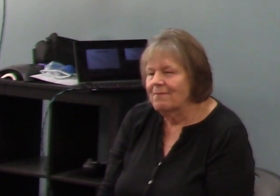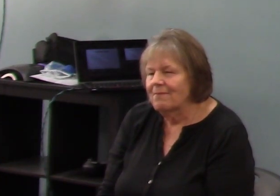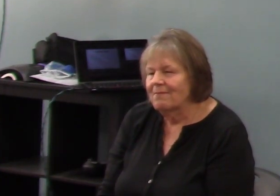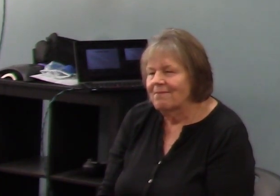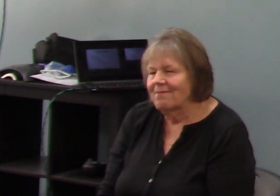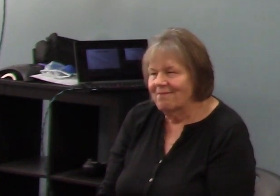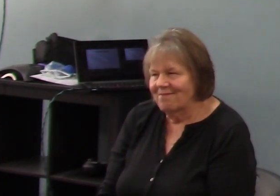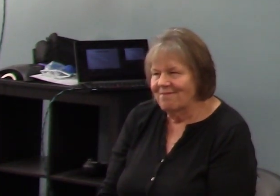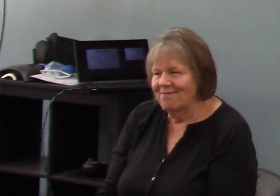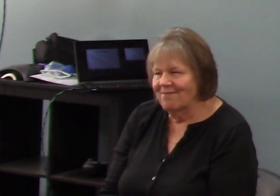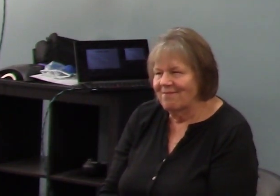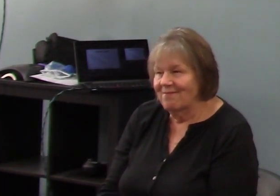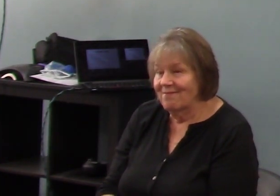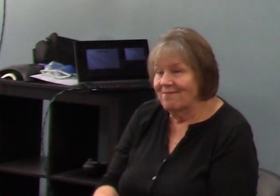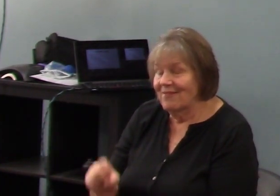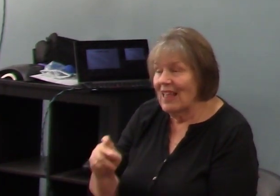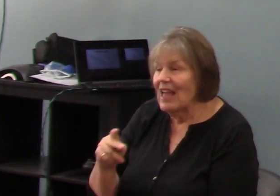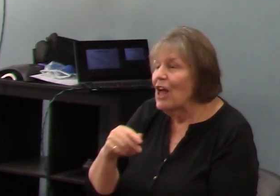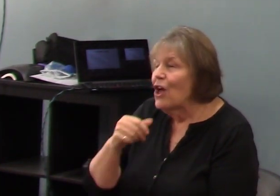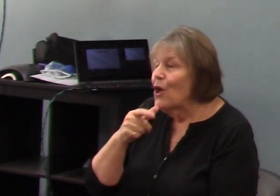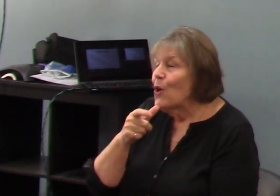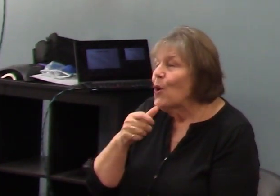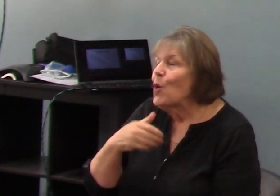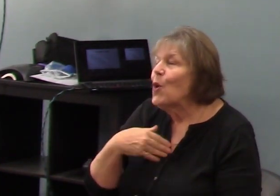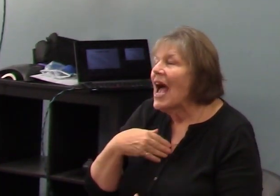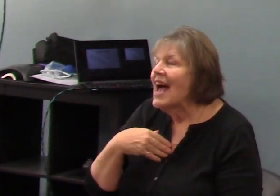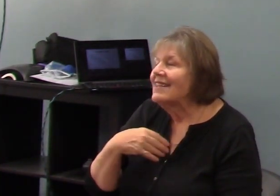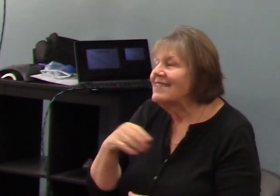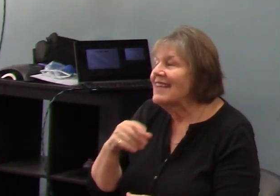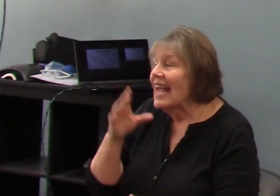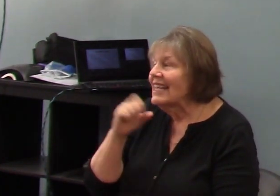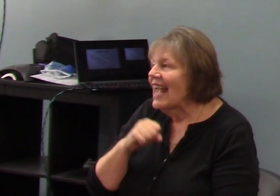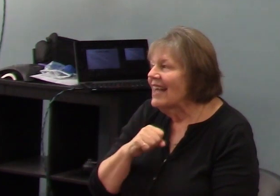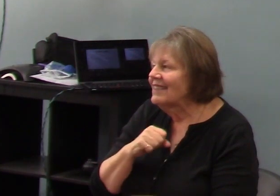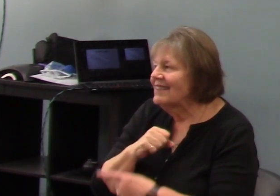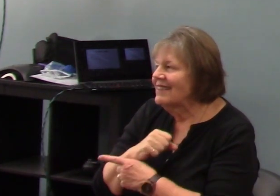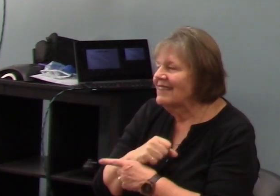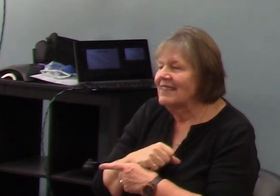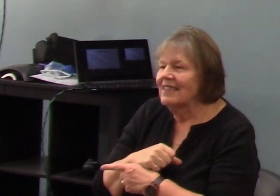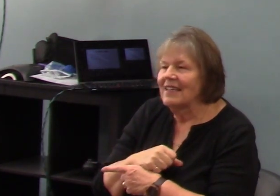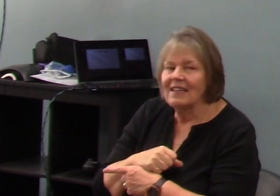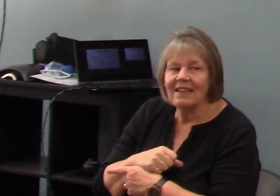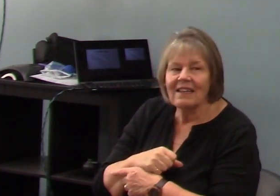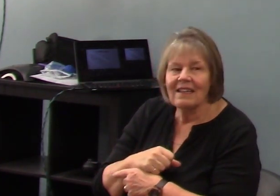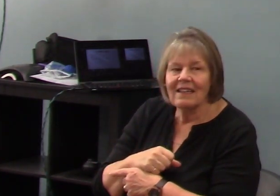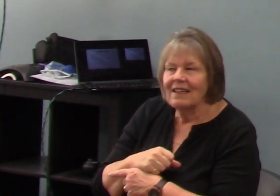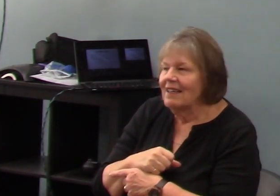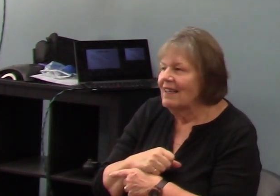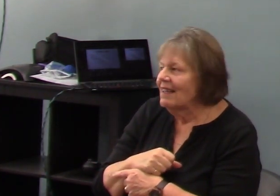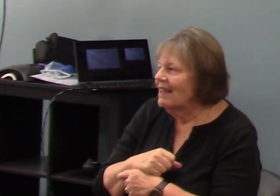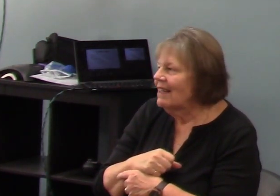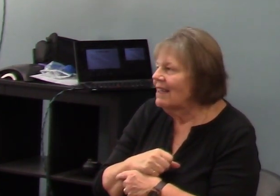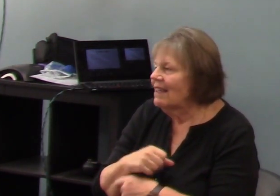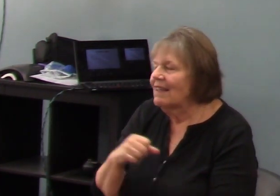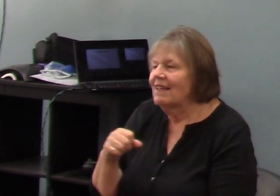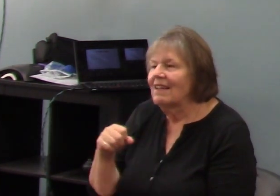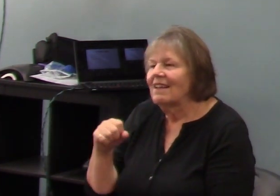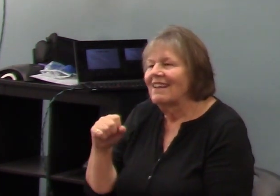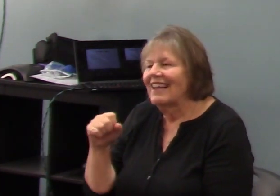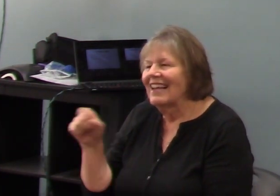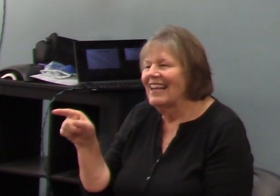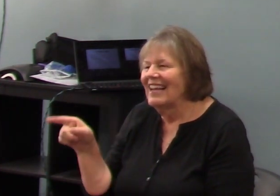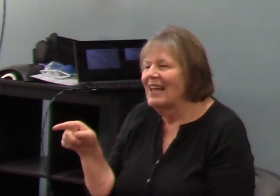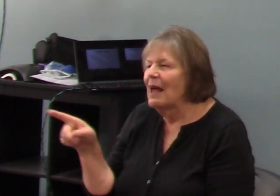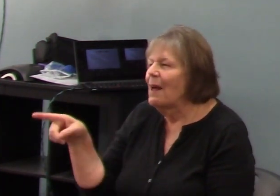All right? Who's got a guess? How much bigger is 10 to the 40th and 10 to the 37? 1,000. Yes, thank